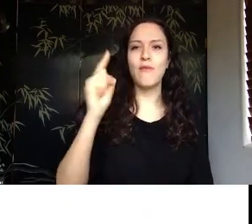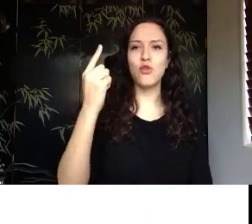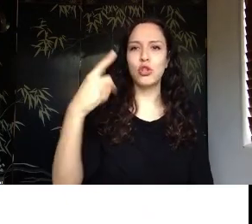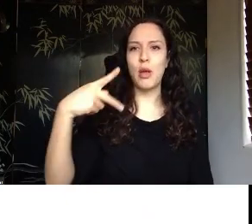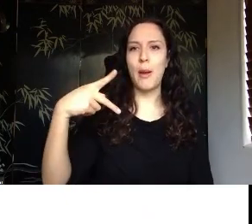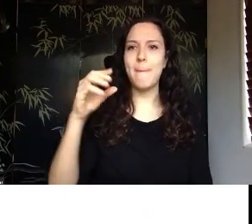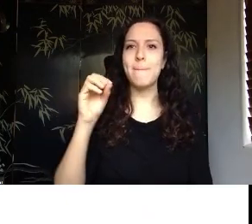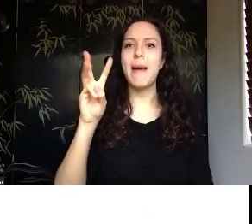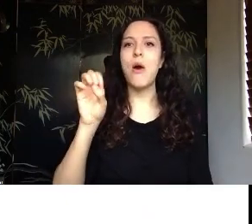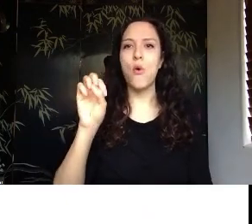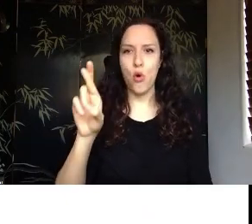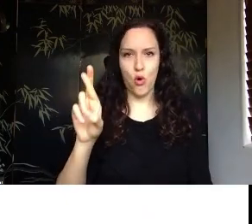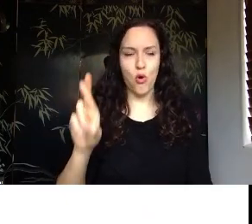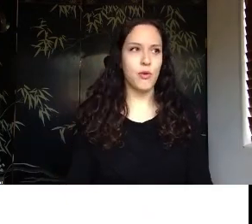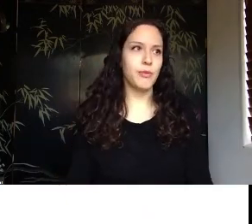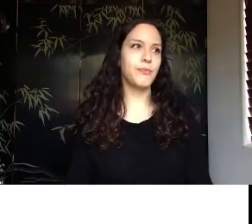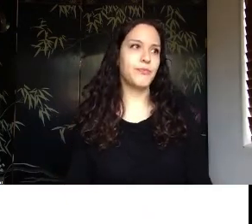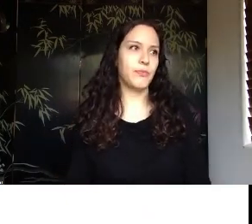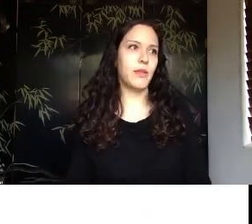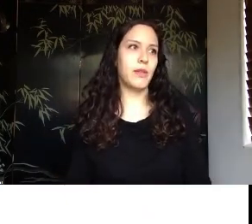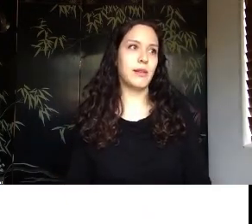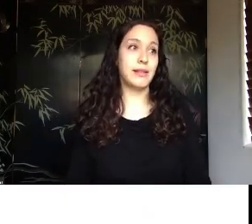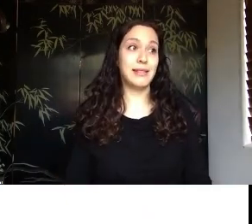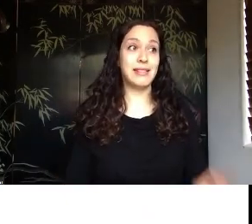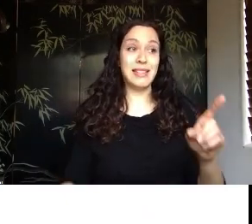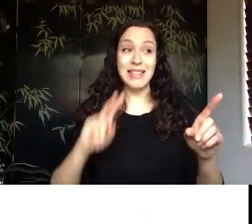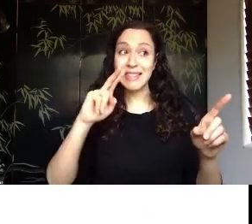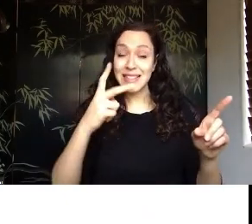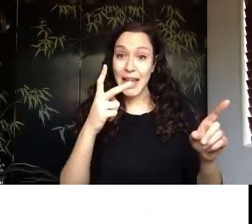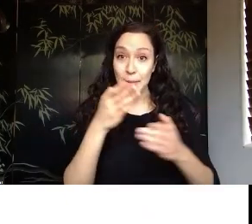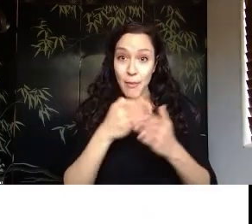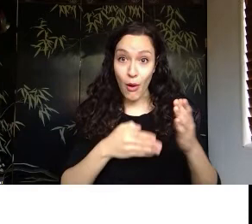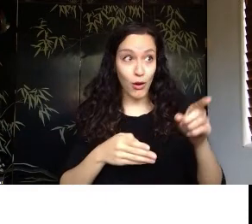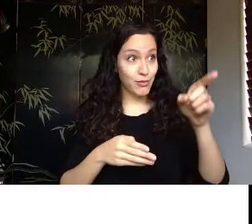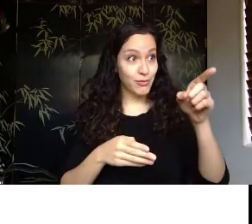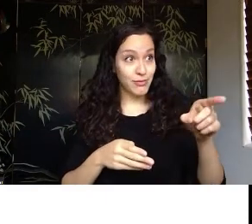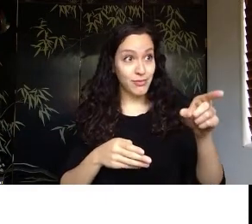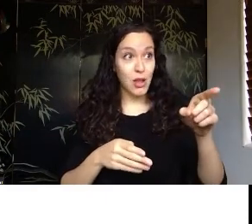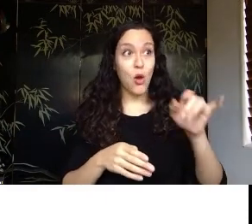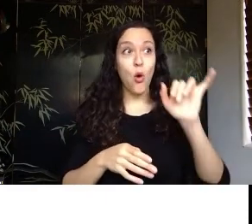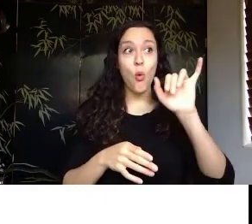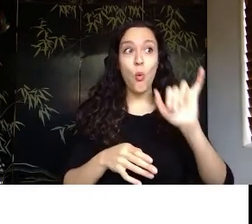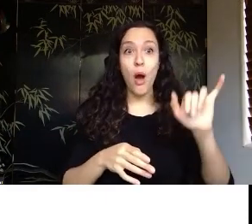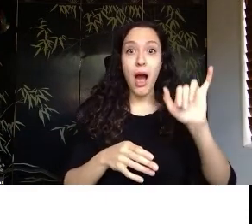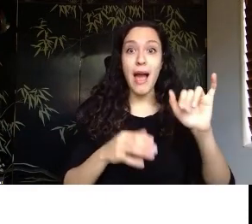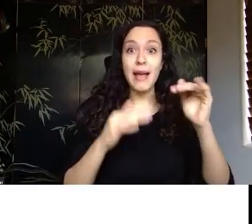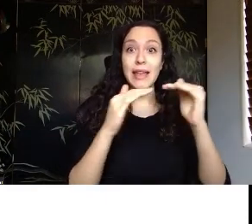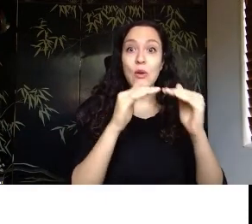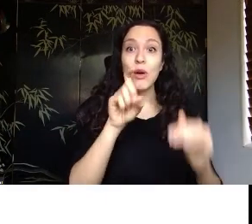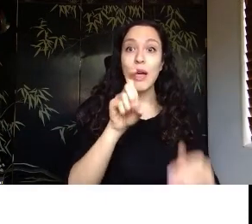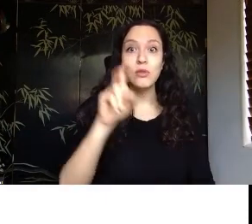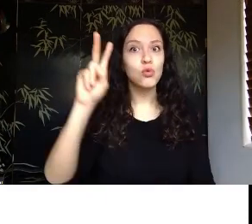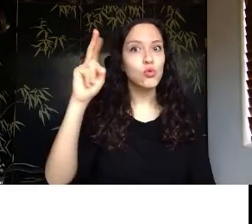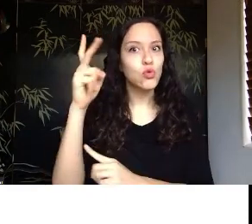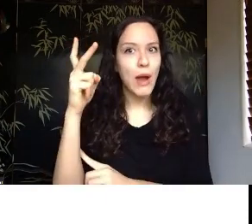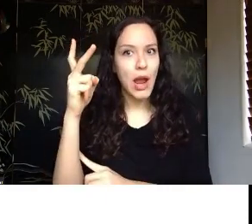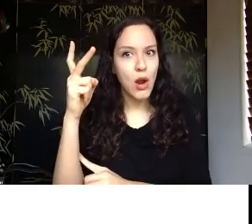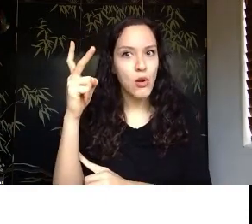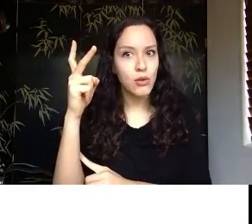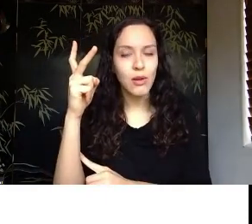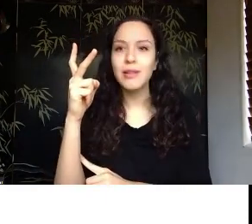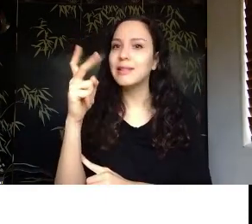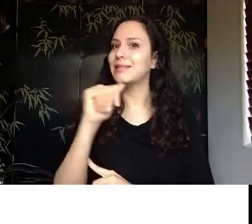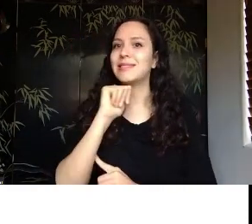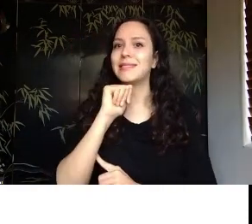right here, it says y equals x squared. There's a square there. So that's not a line. It makes